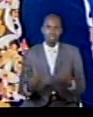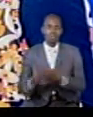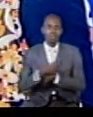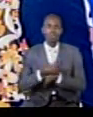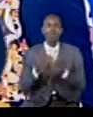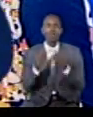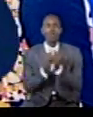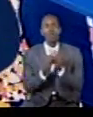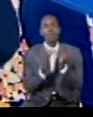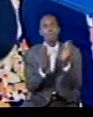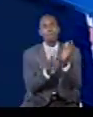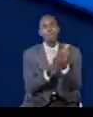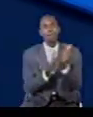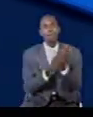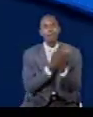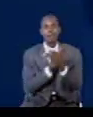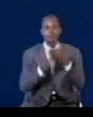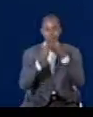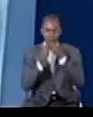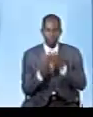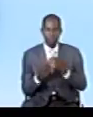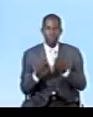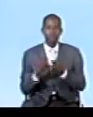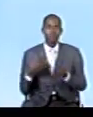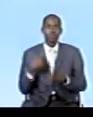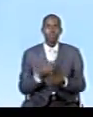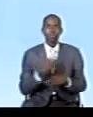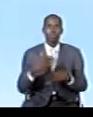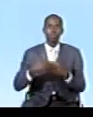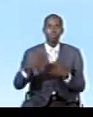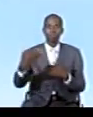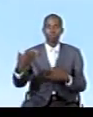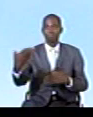praise and worship as we invite Deeper